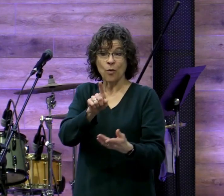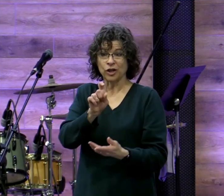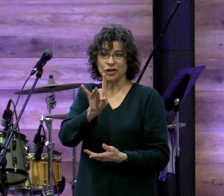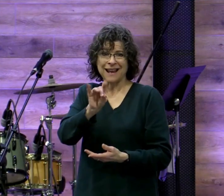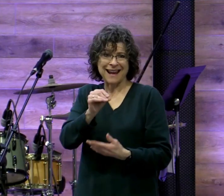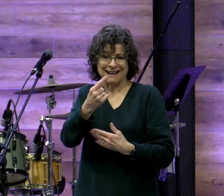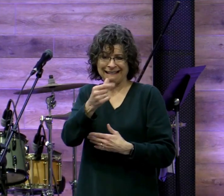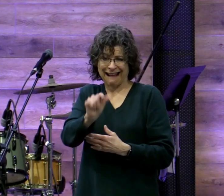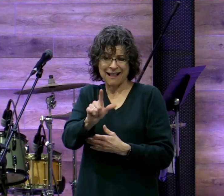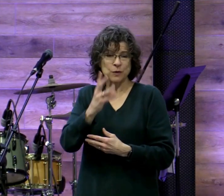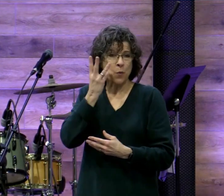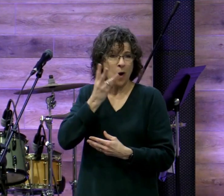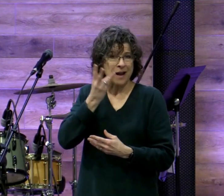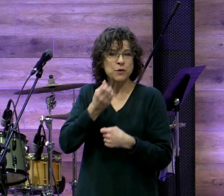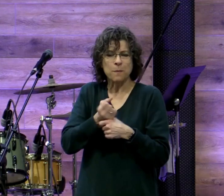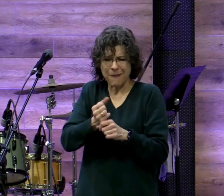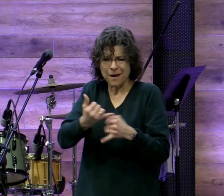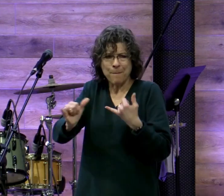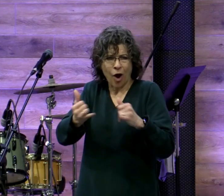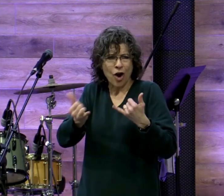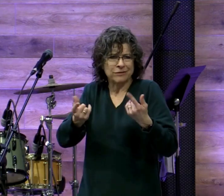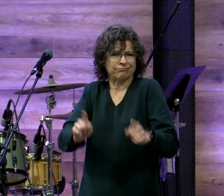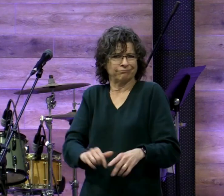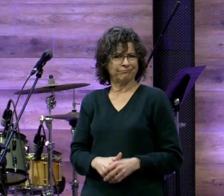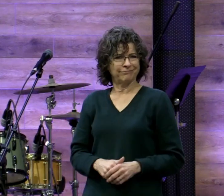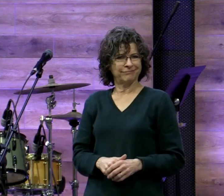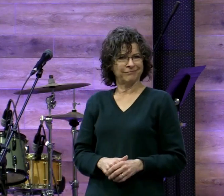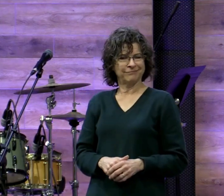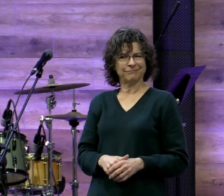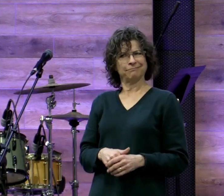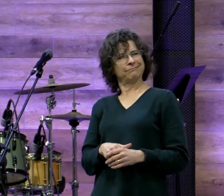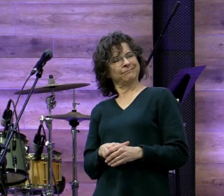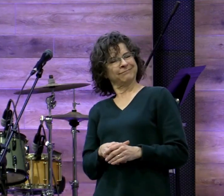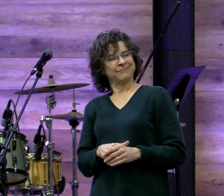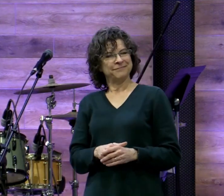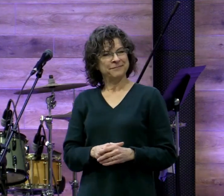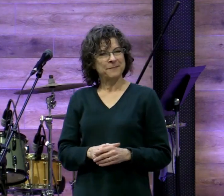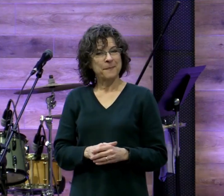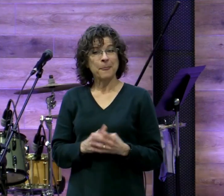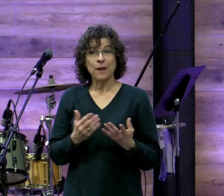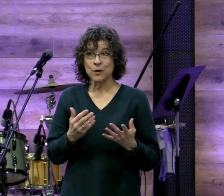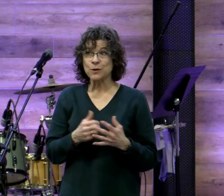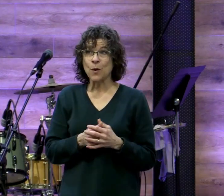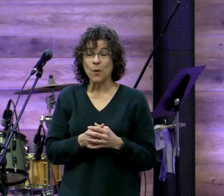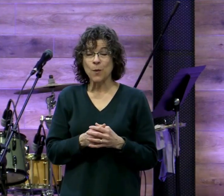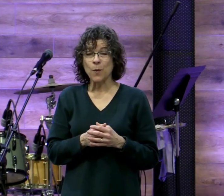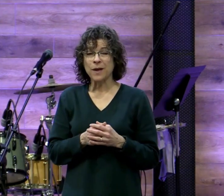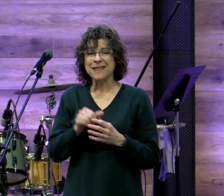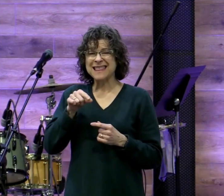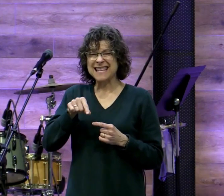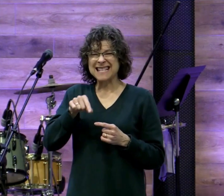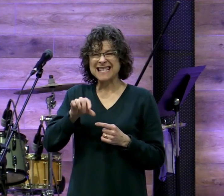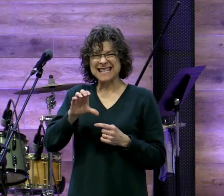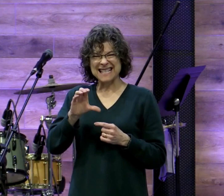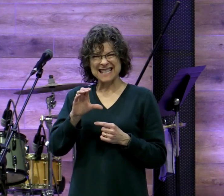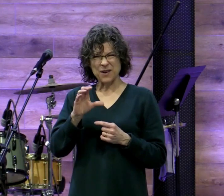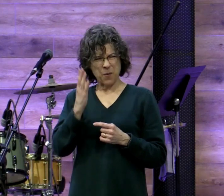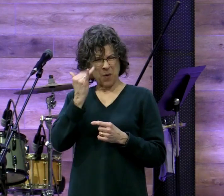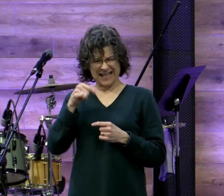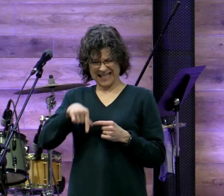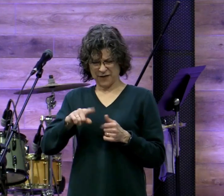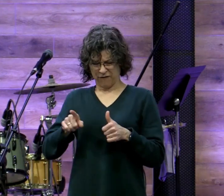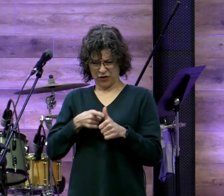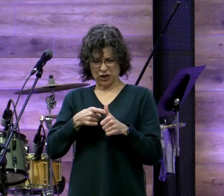wine to make this party epic. There are, and secondarily, why would this be his first